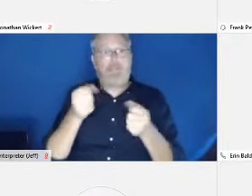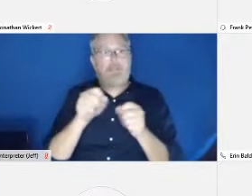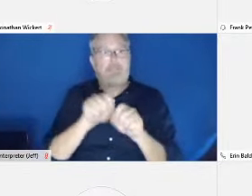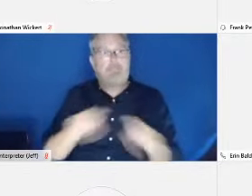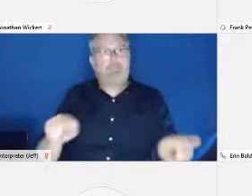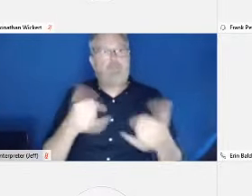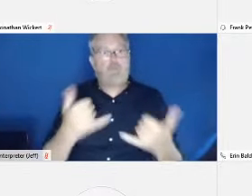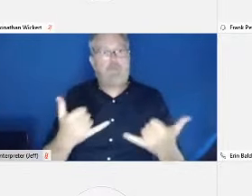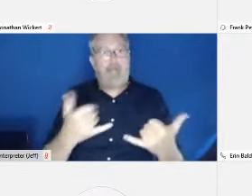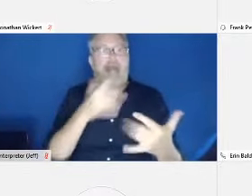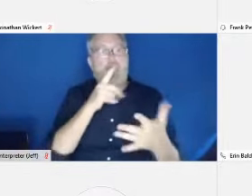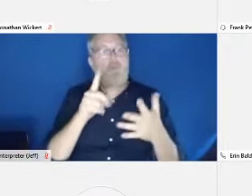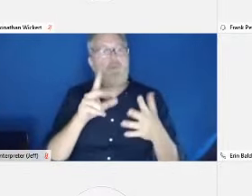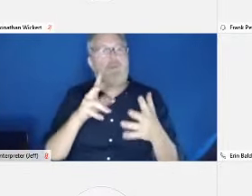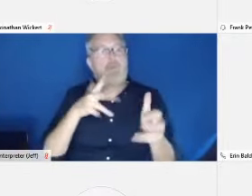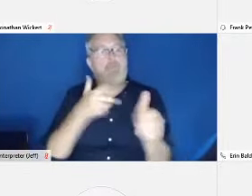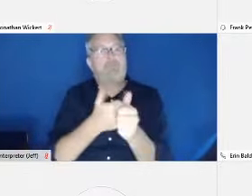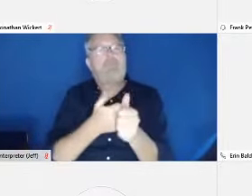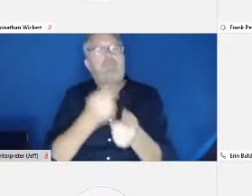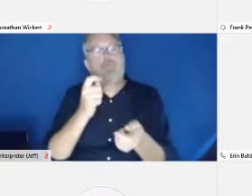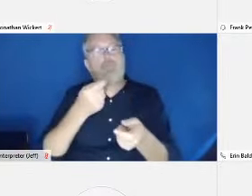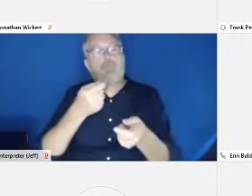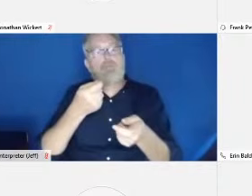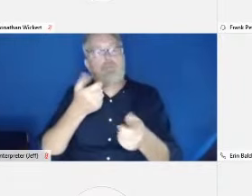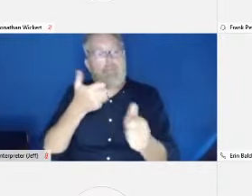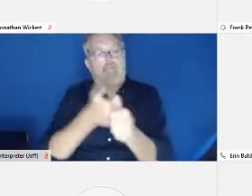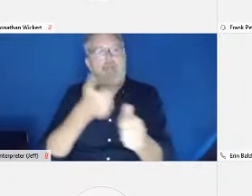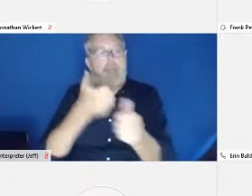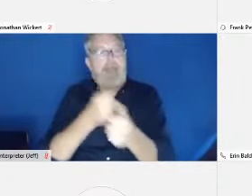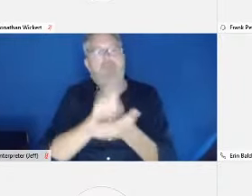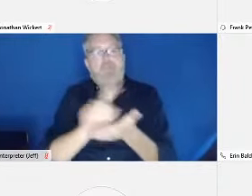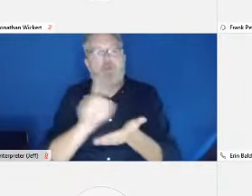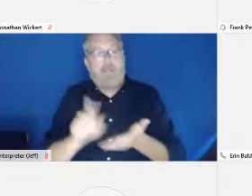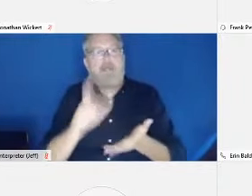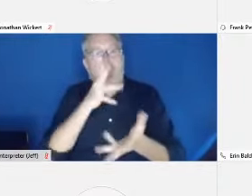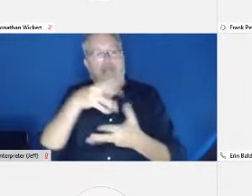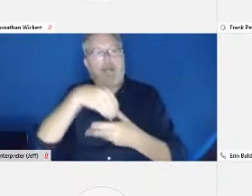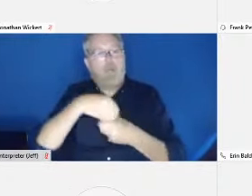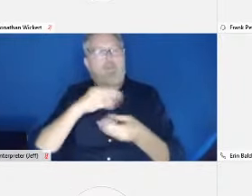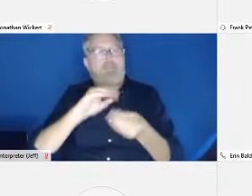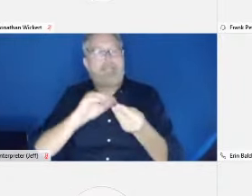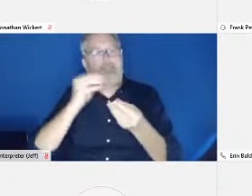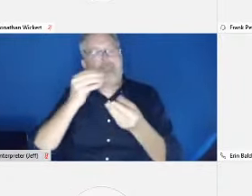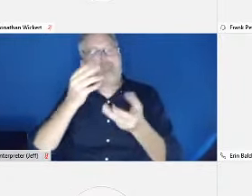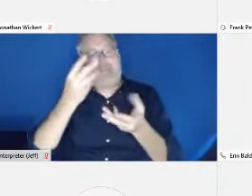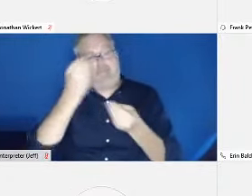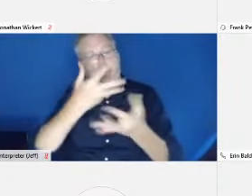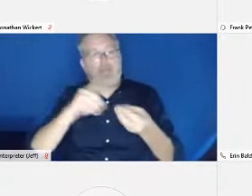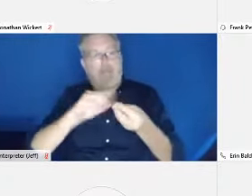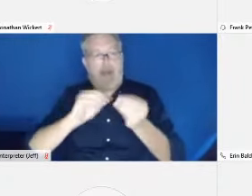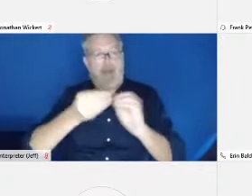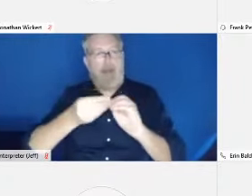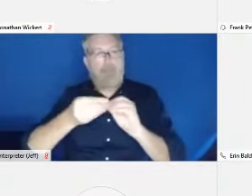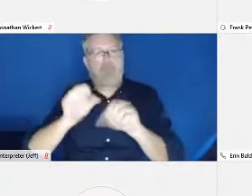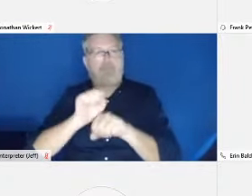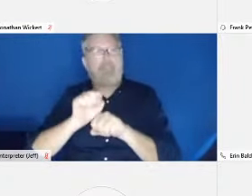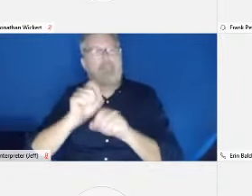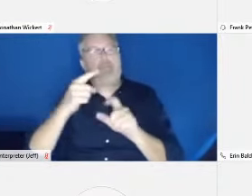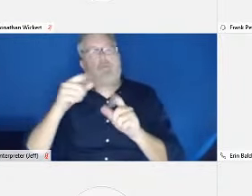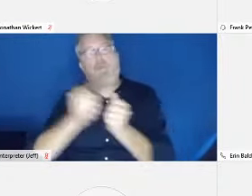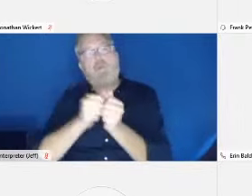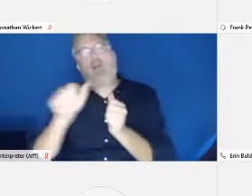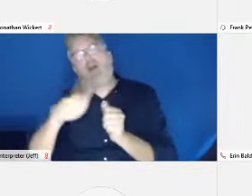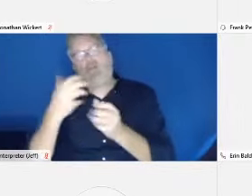today that we're going to be updating weekly. That does contain that information as stated there, along with some other numbers as